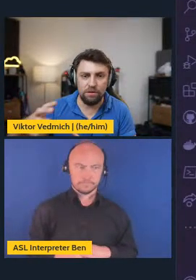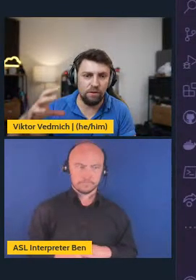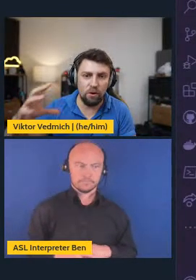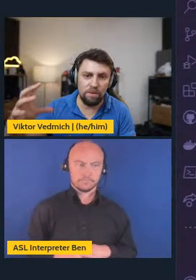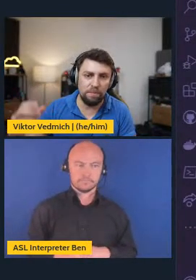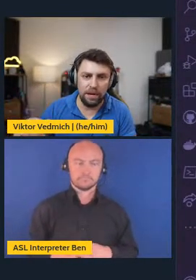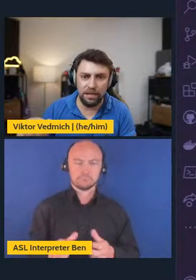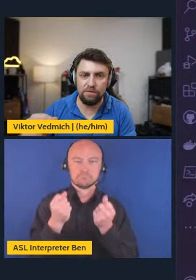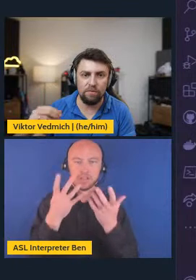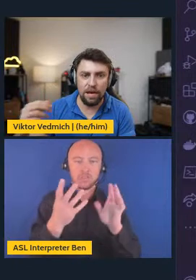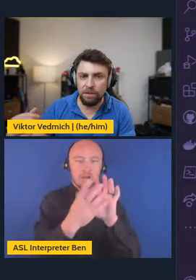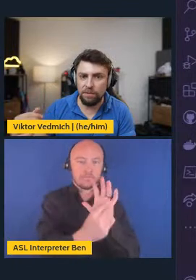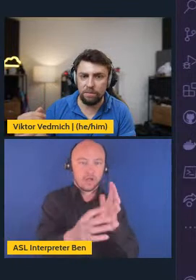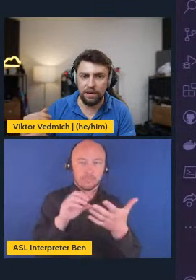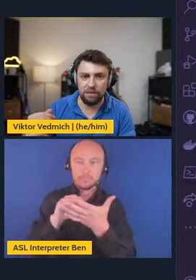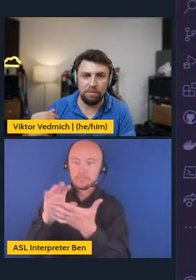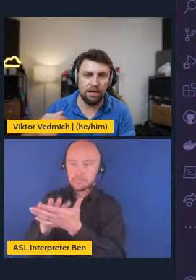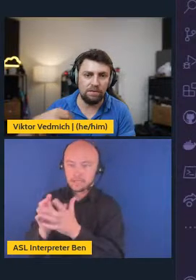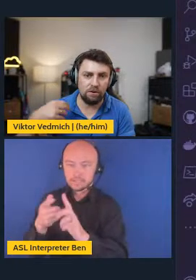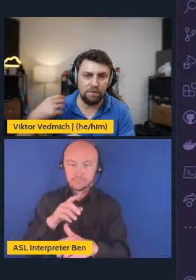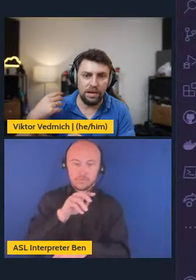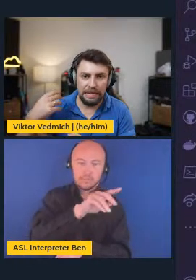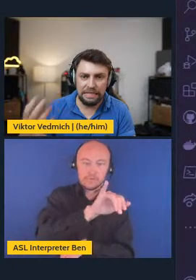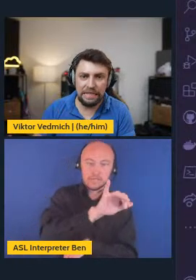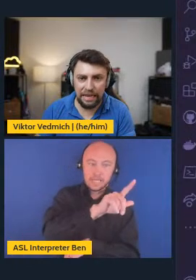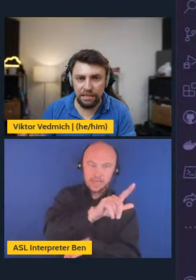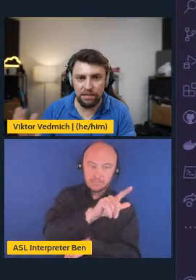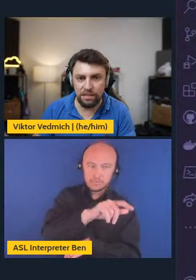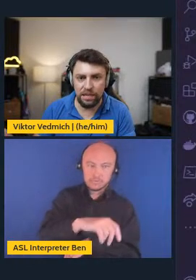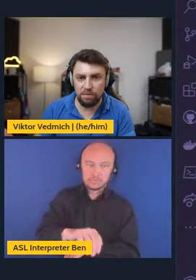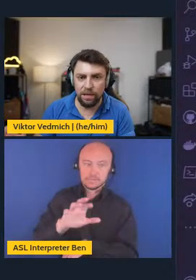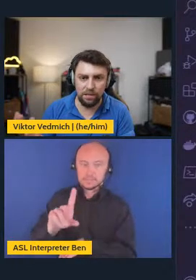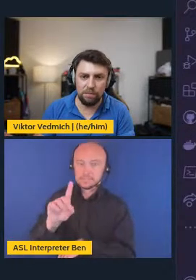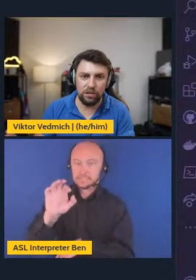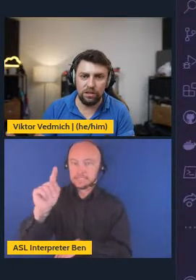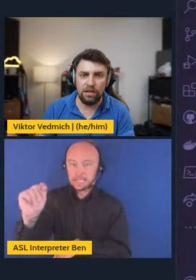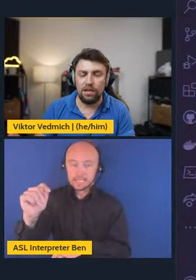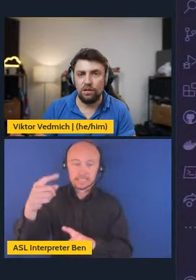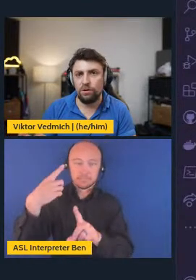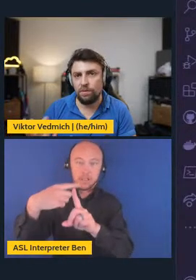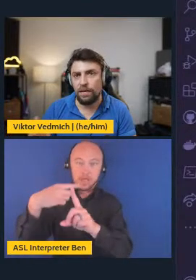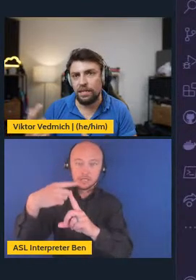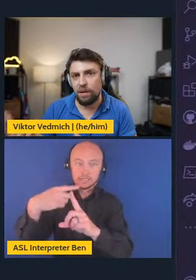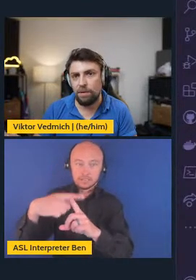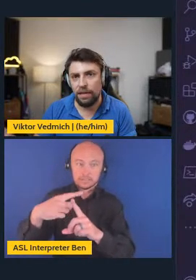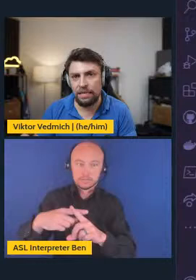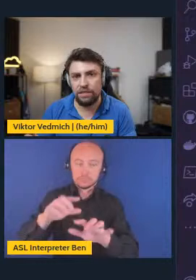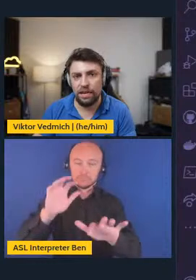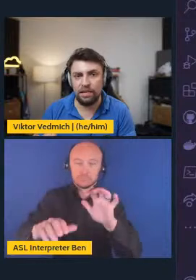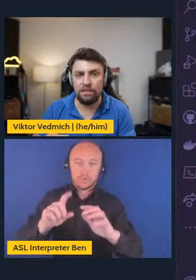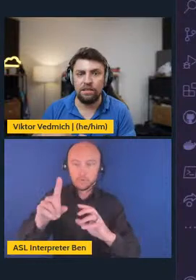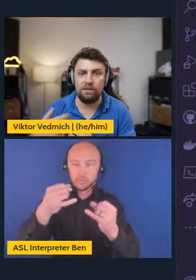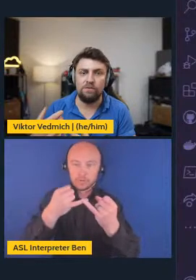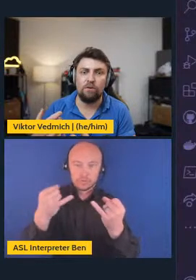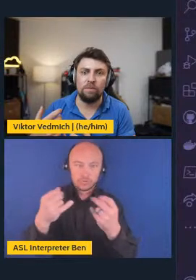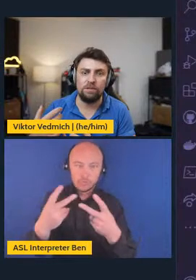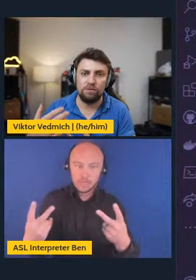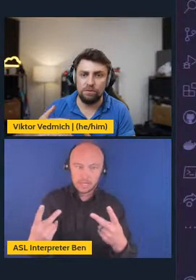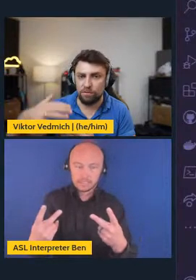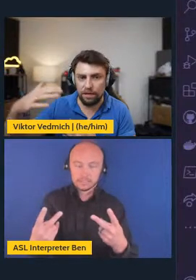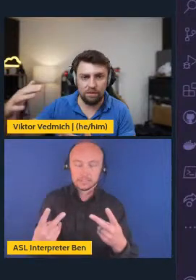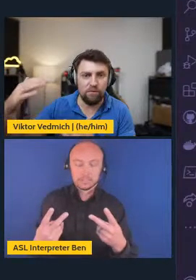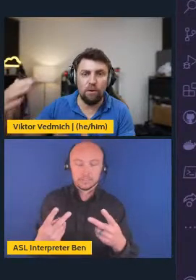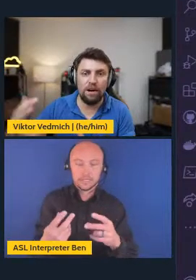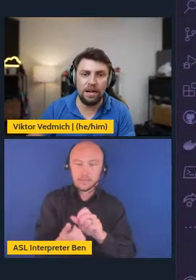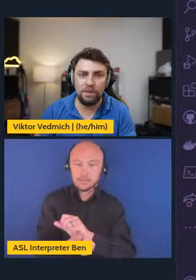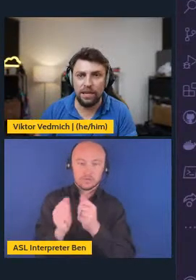lot of copy paste from YAML perspective, but from CDKs and CDKs plus especially, you can write a couple lines and transform it to